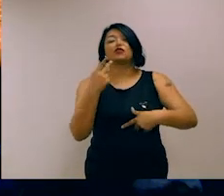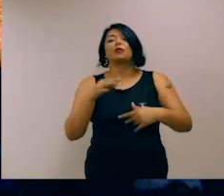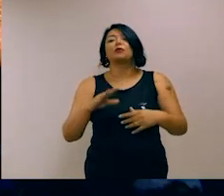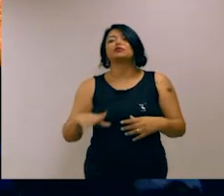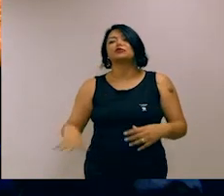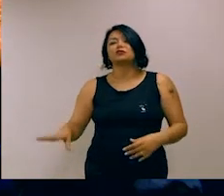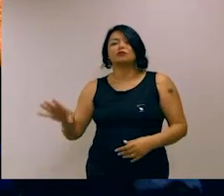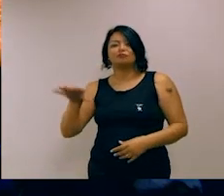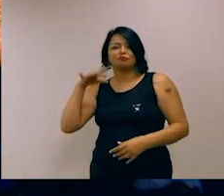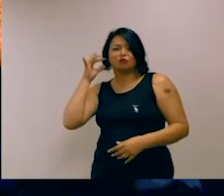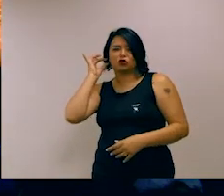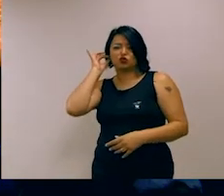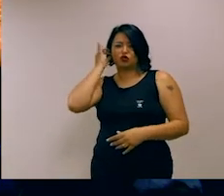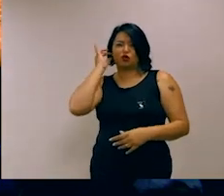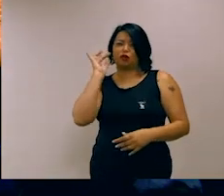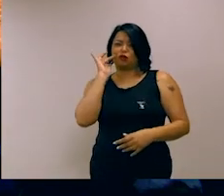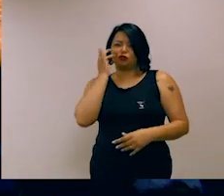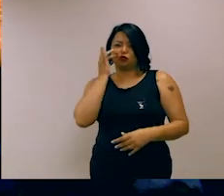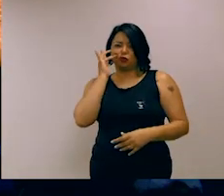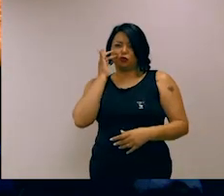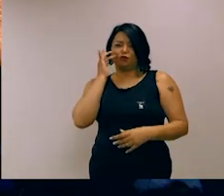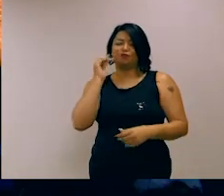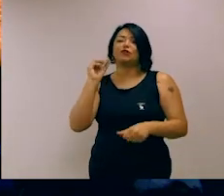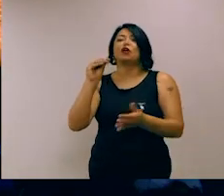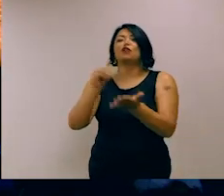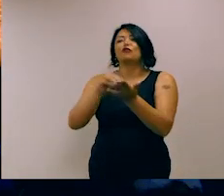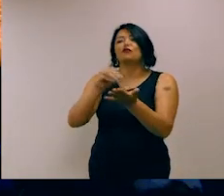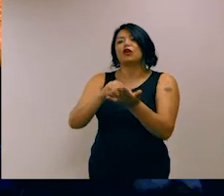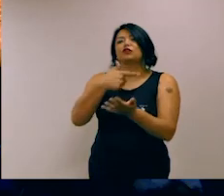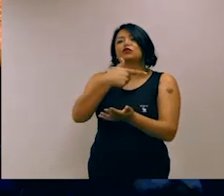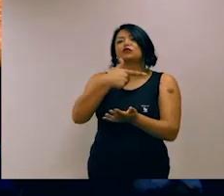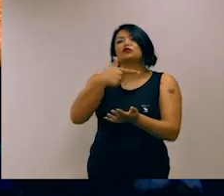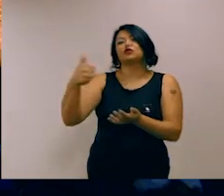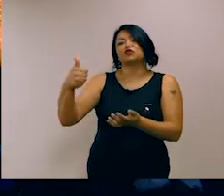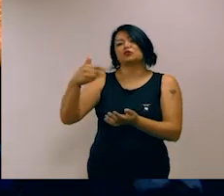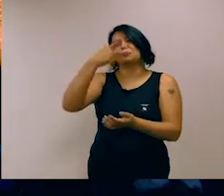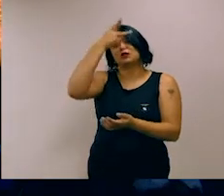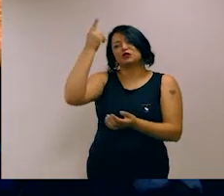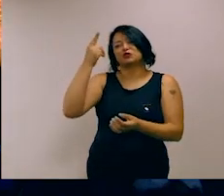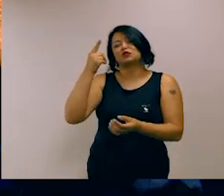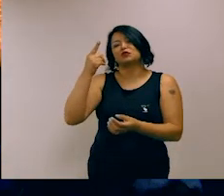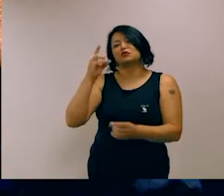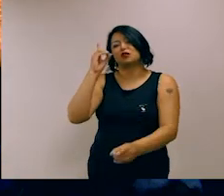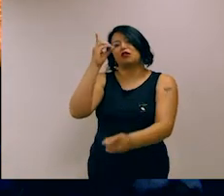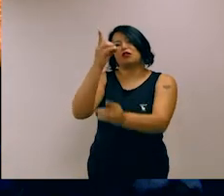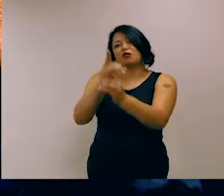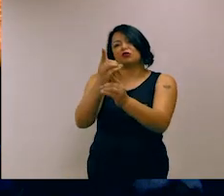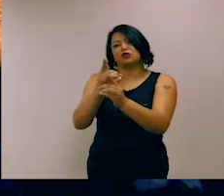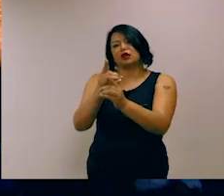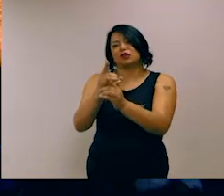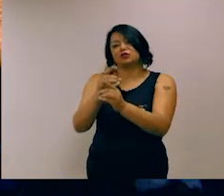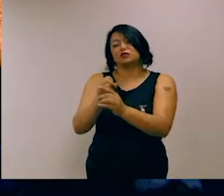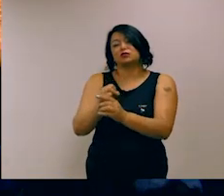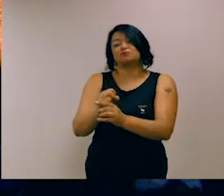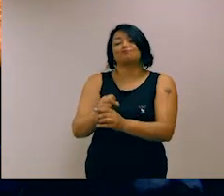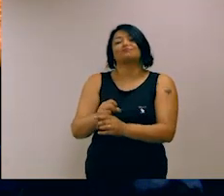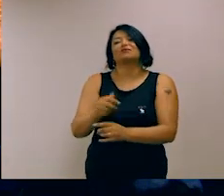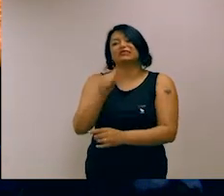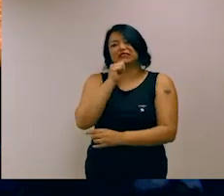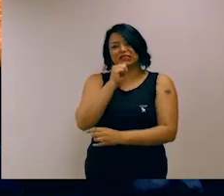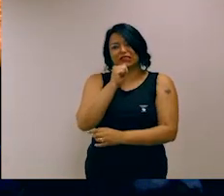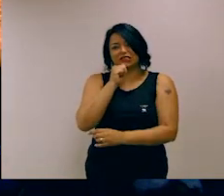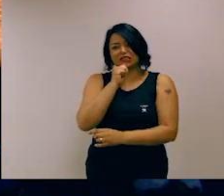the jewels are the 21 objectives that we still need to achieve. So 21 people are still